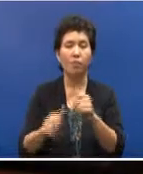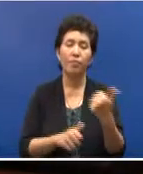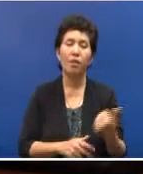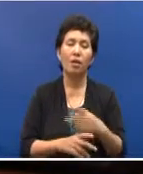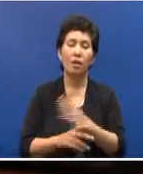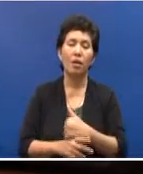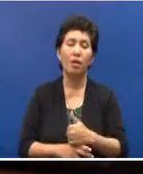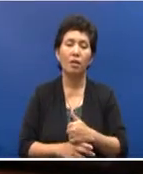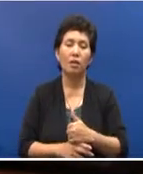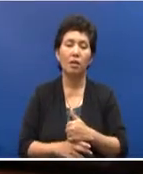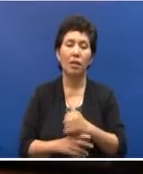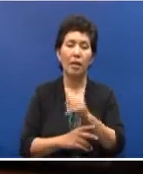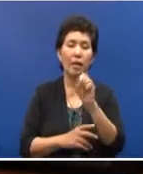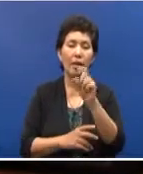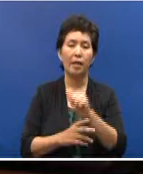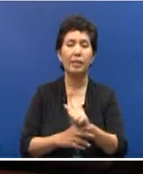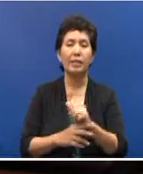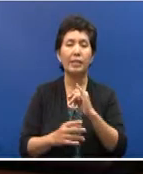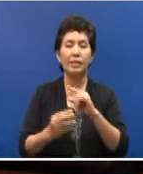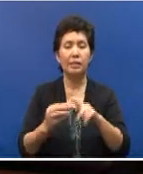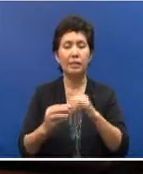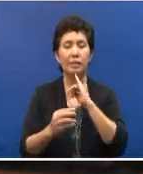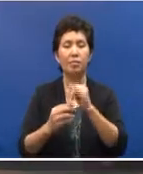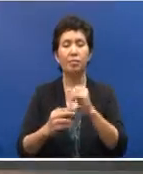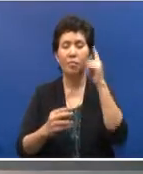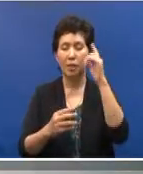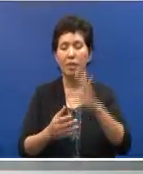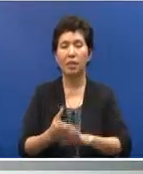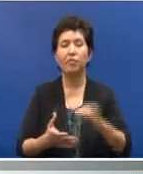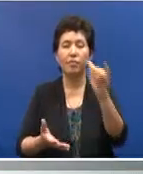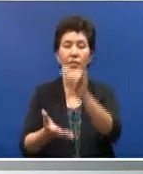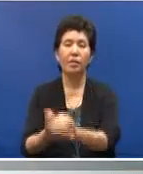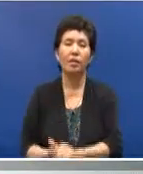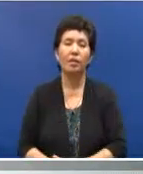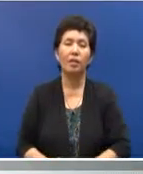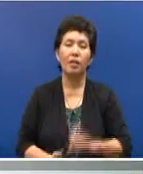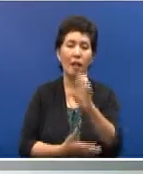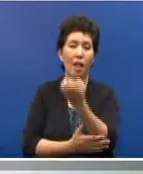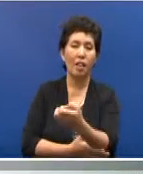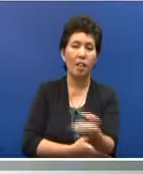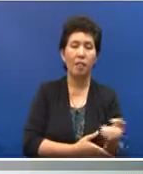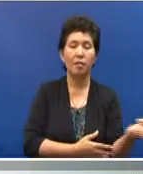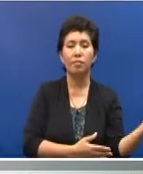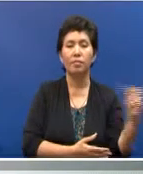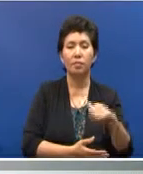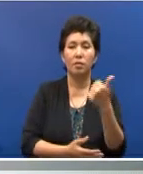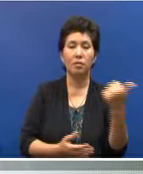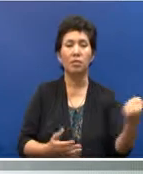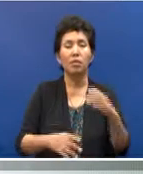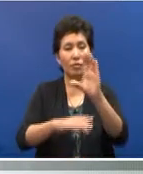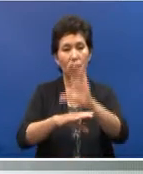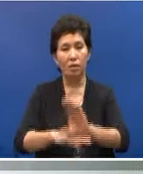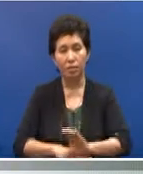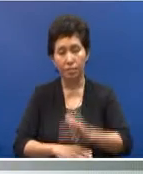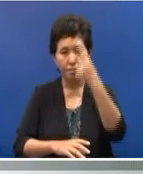and ethnocentrism, it is about the belief that that element in one's own culture, for